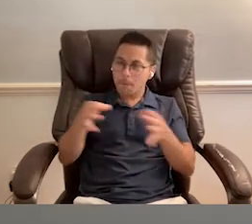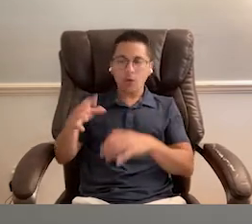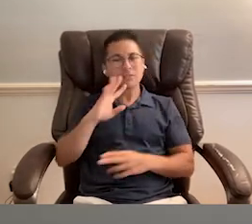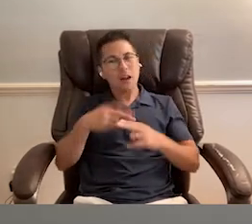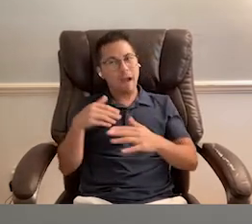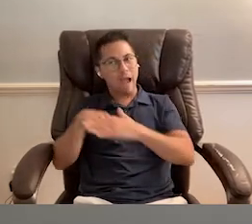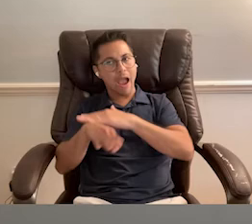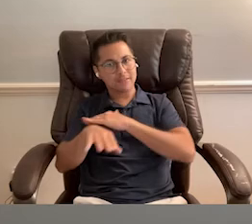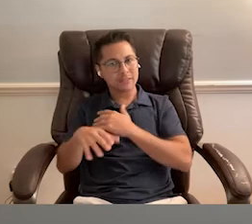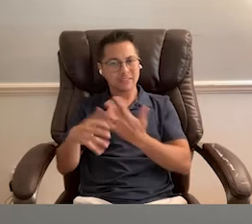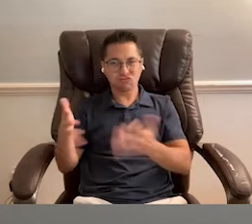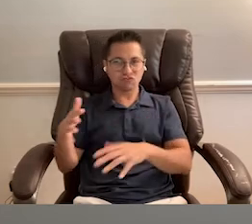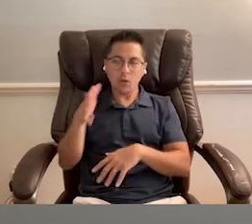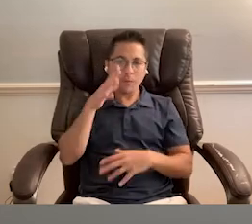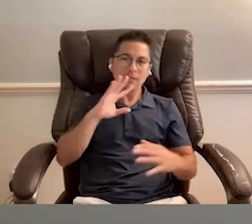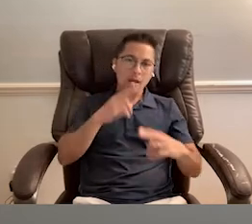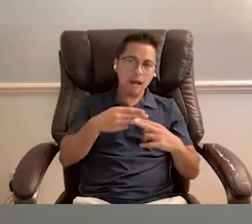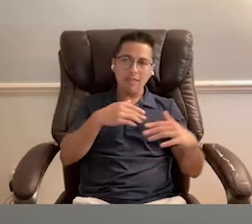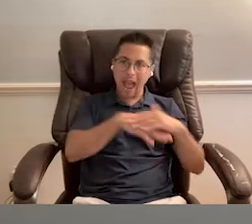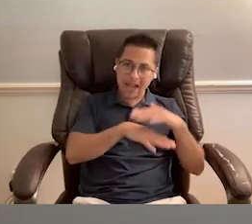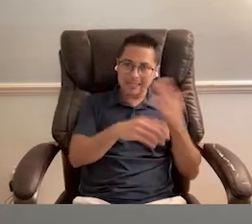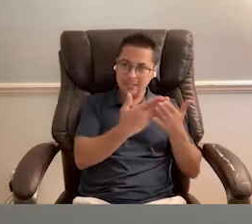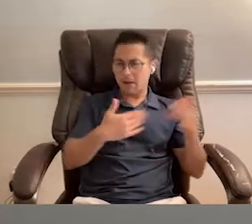about access enough, right? Because it's going to be all those access